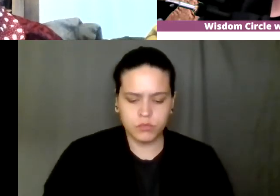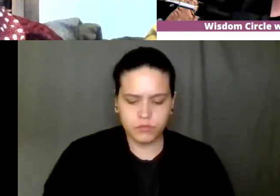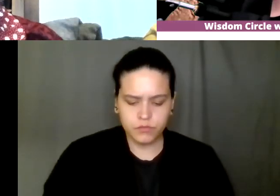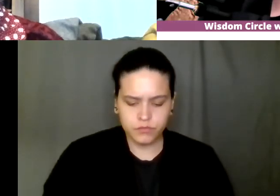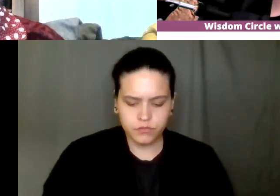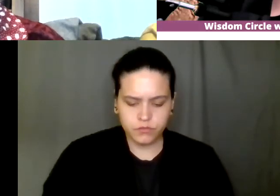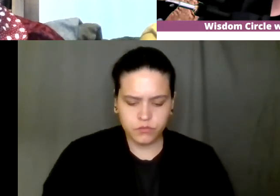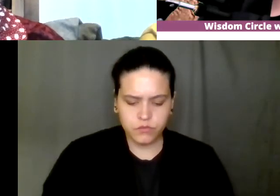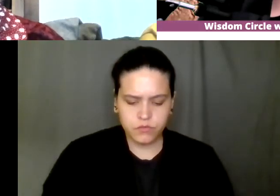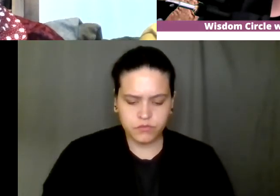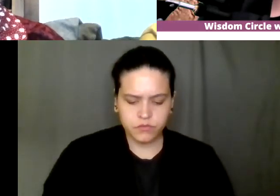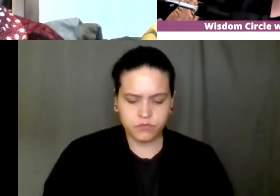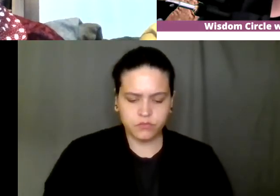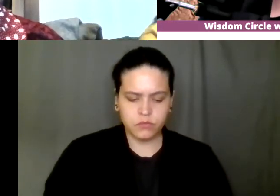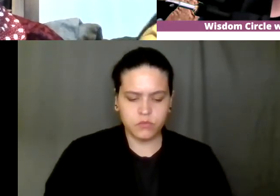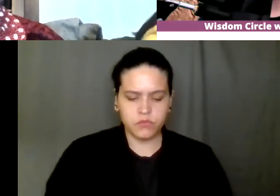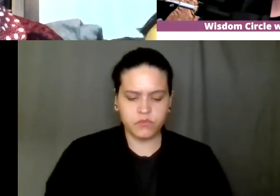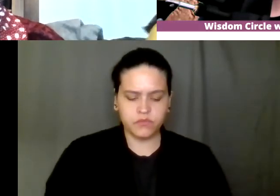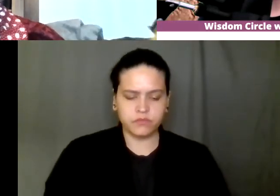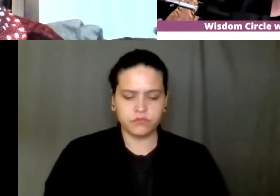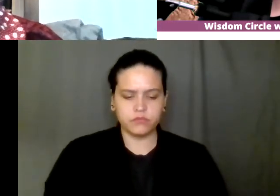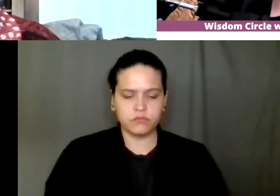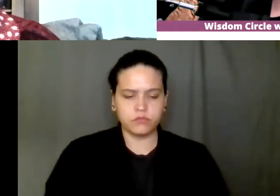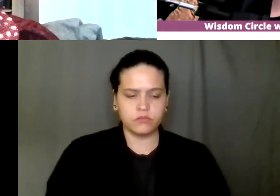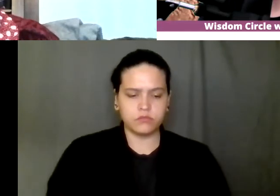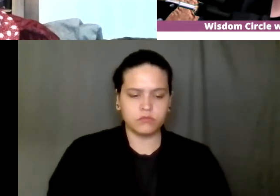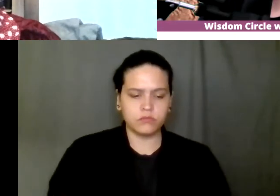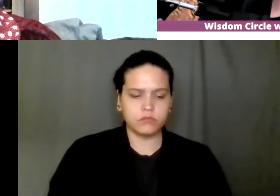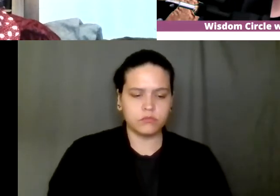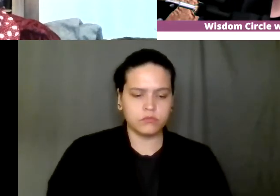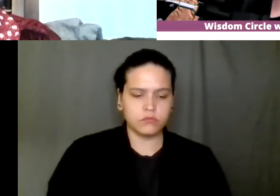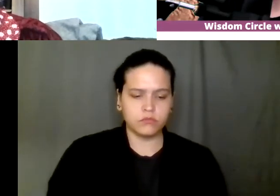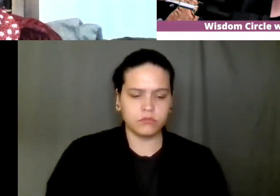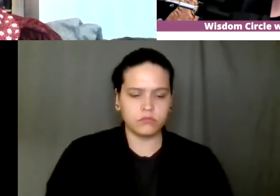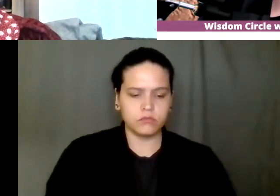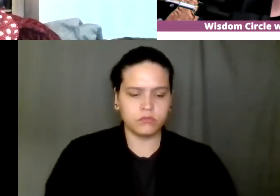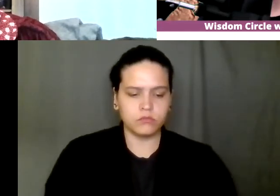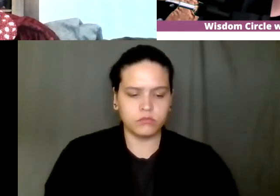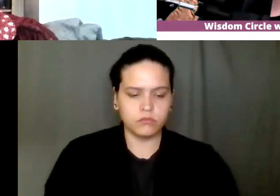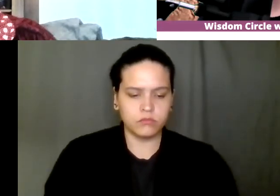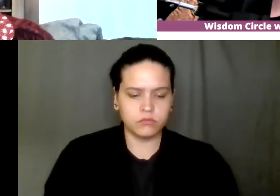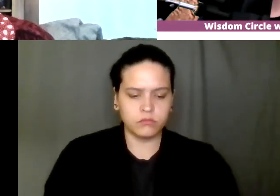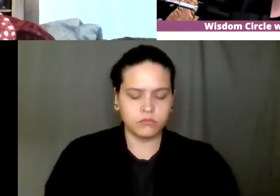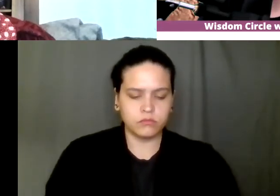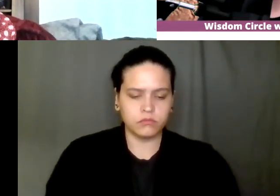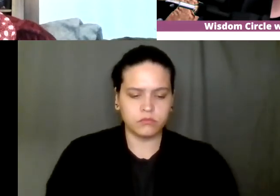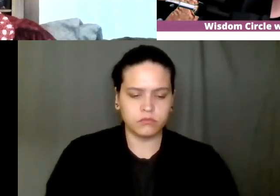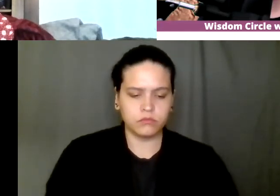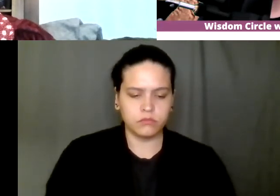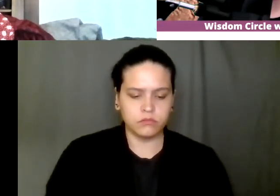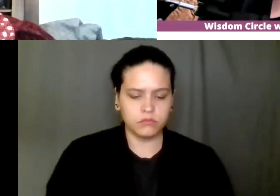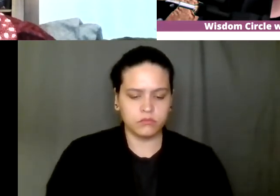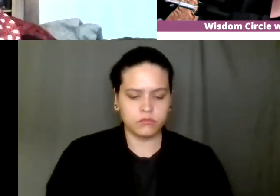then. Sahata ya and the hot are in hound day cut. Kotisa ei tätä